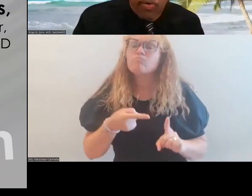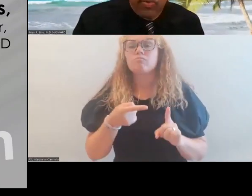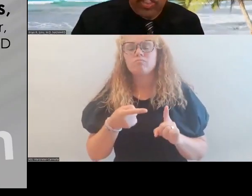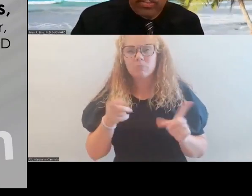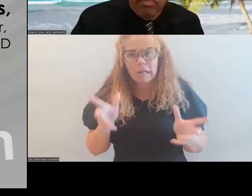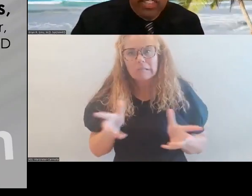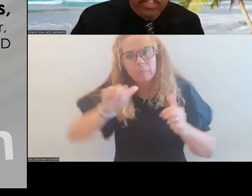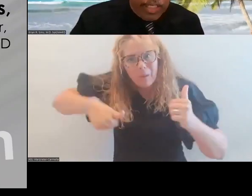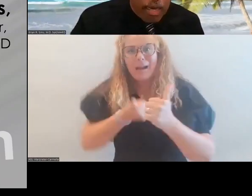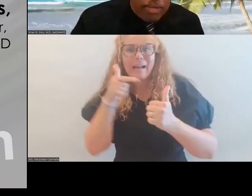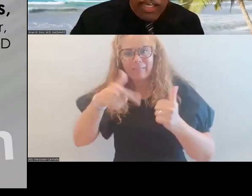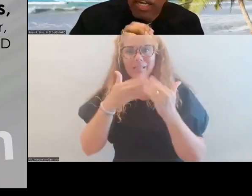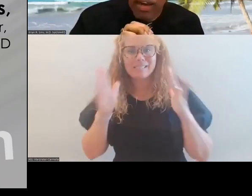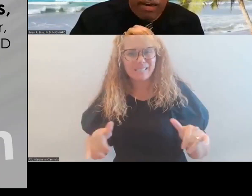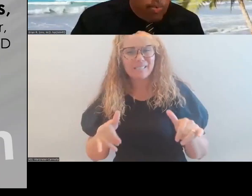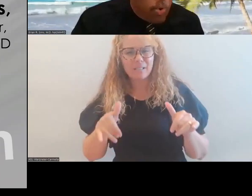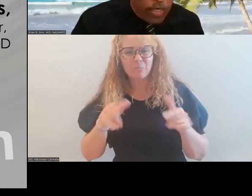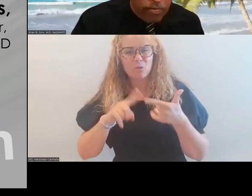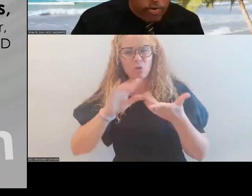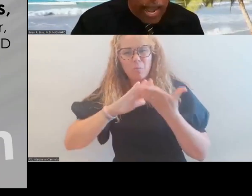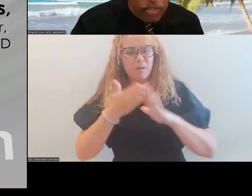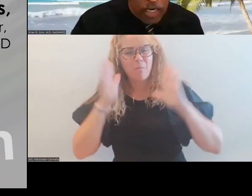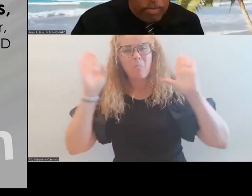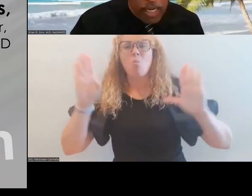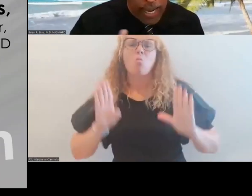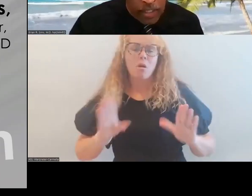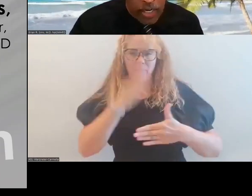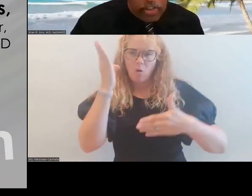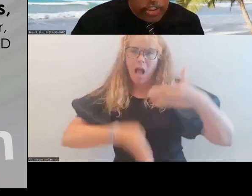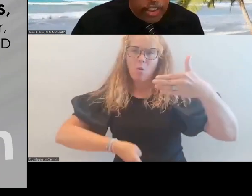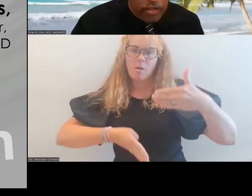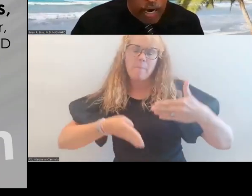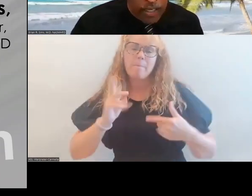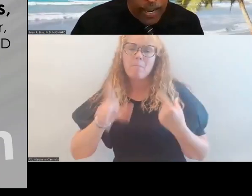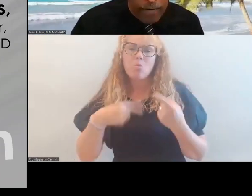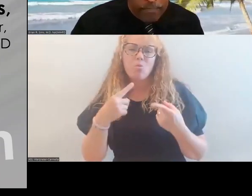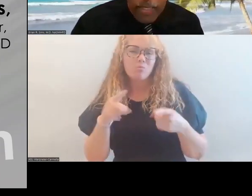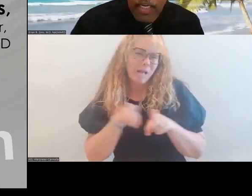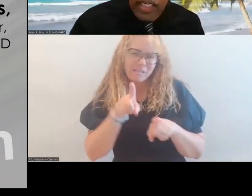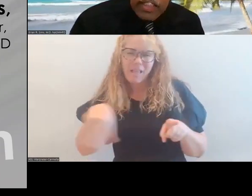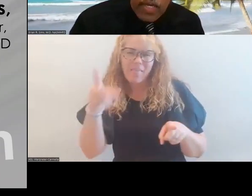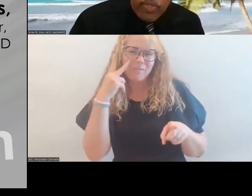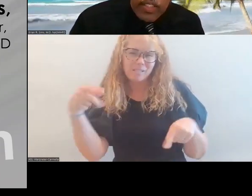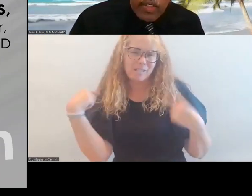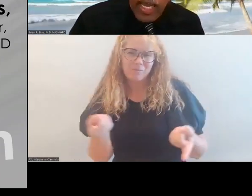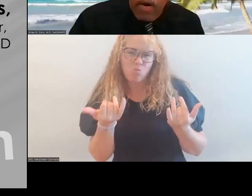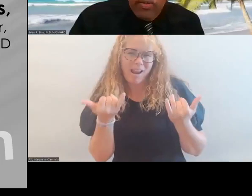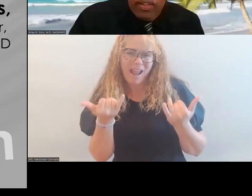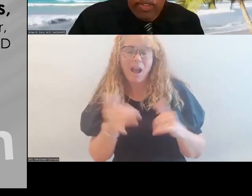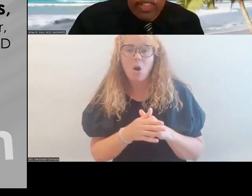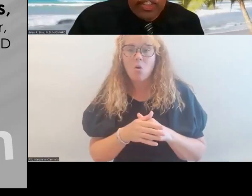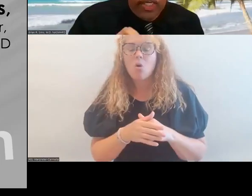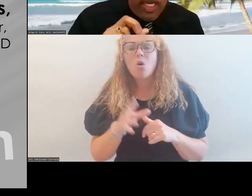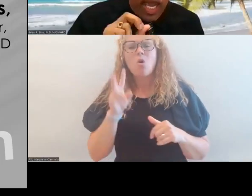this whole system to becoming a wonderful outcome as they are seeing right now. Because we look at